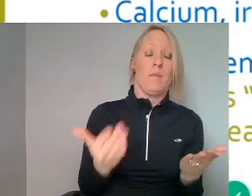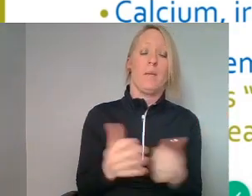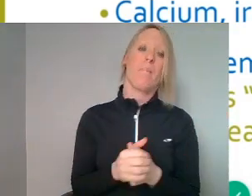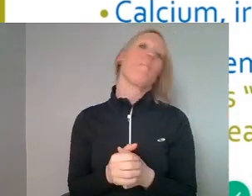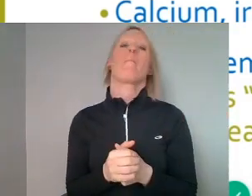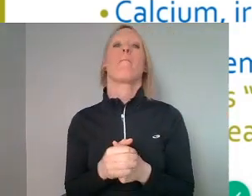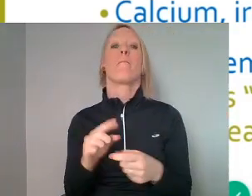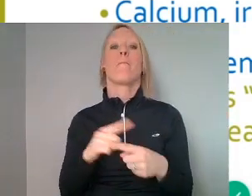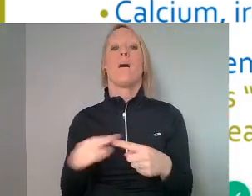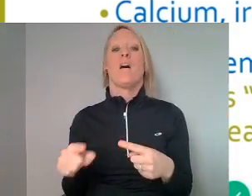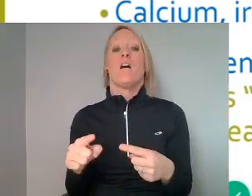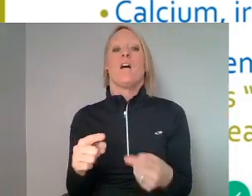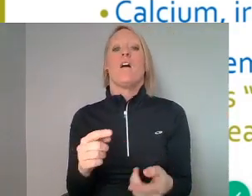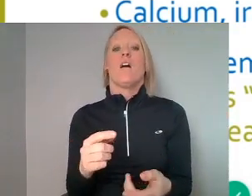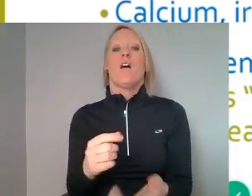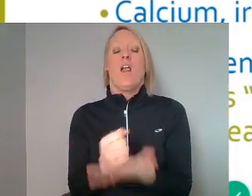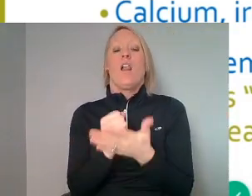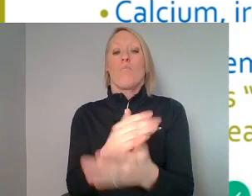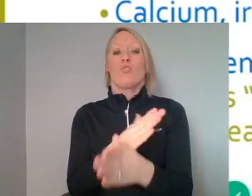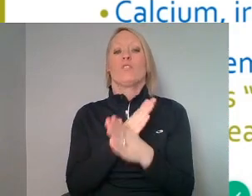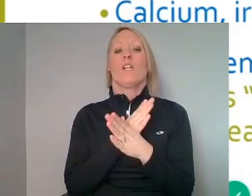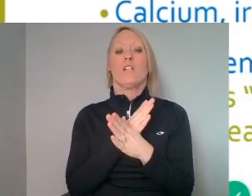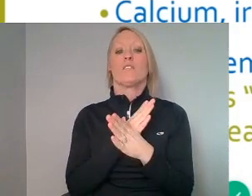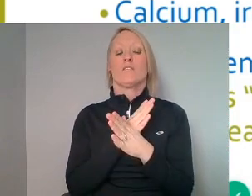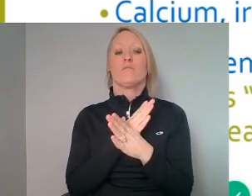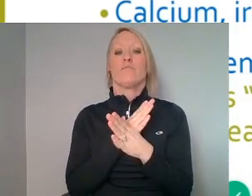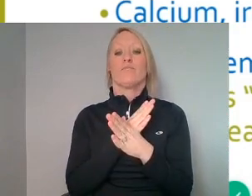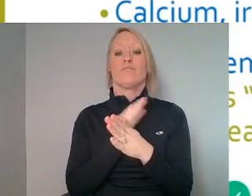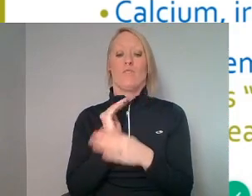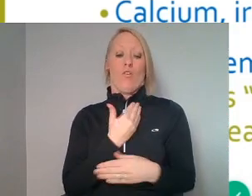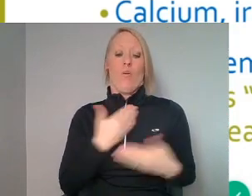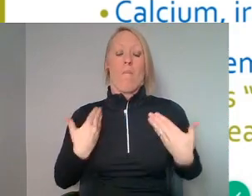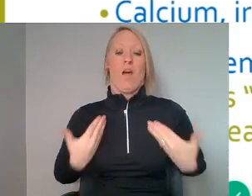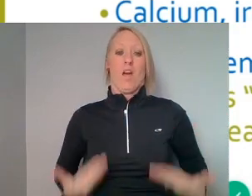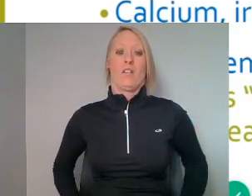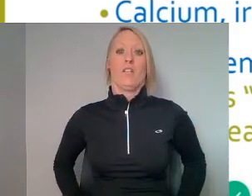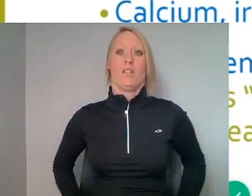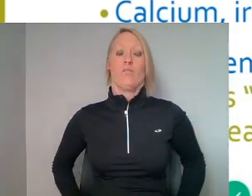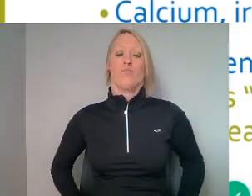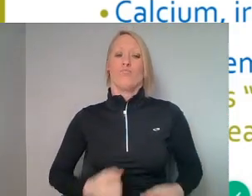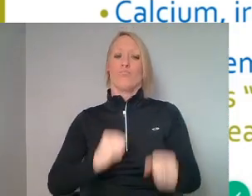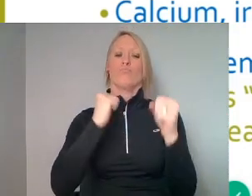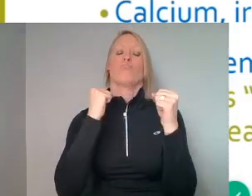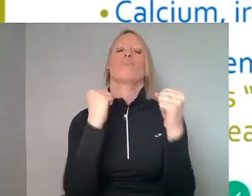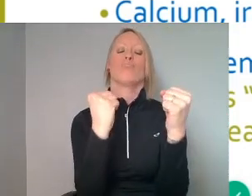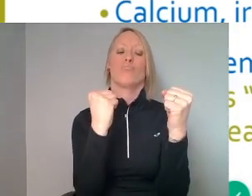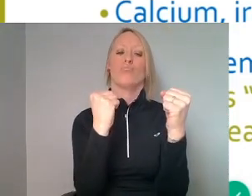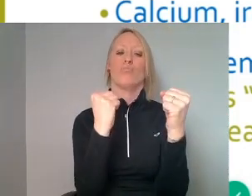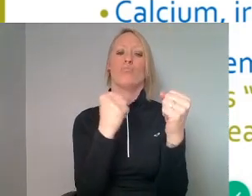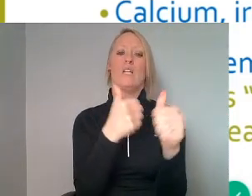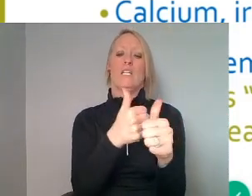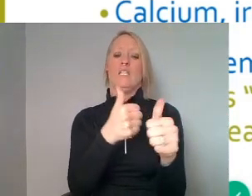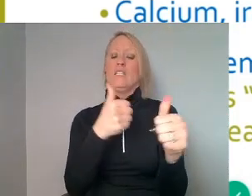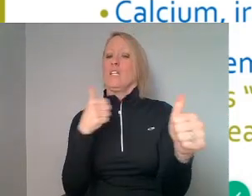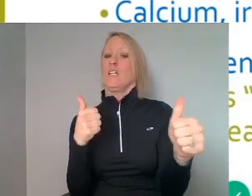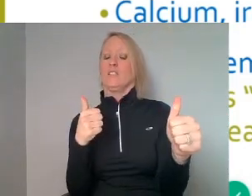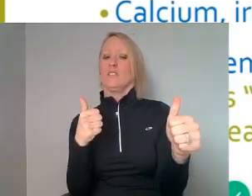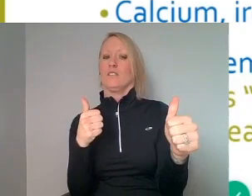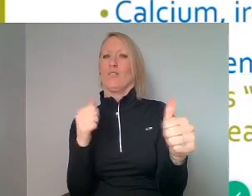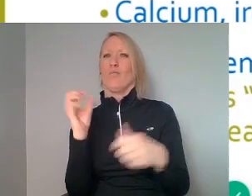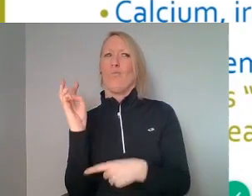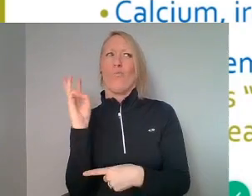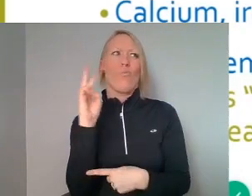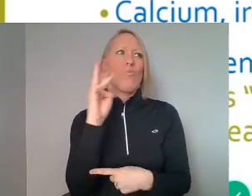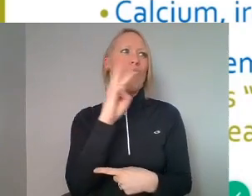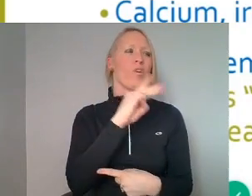helps protect our cells, like giving it like armor against weird things that can happen as our bodies start